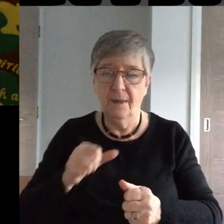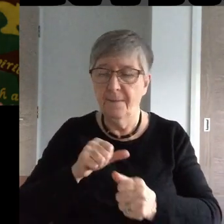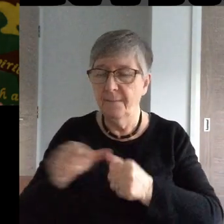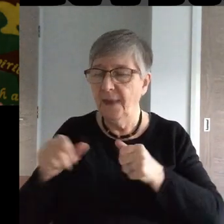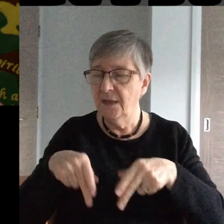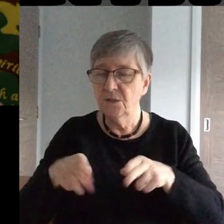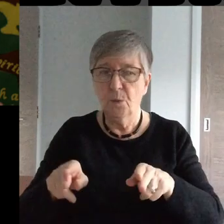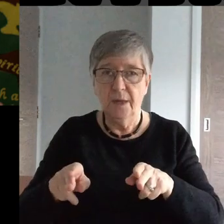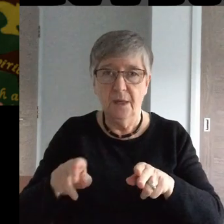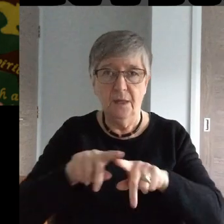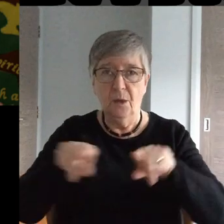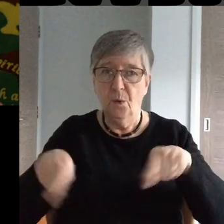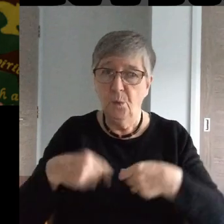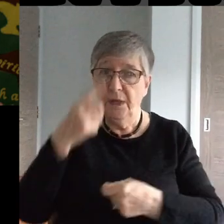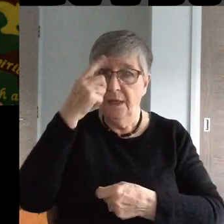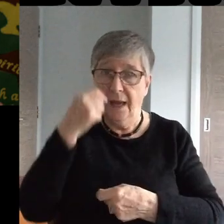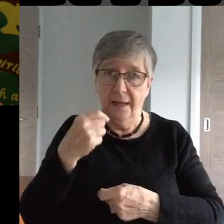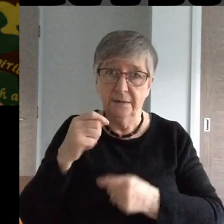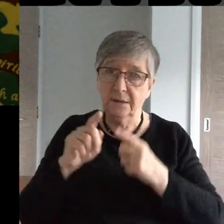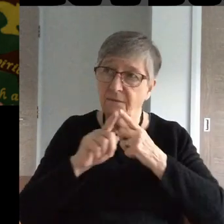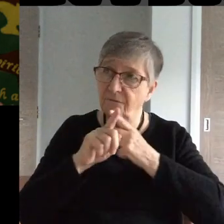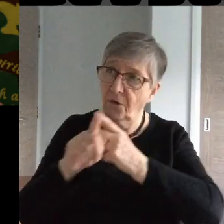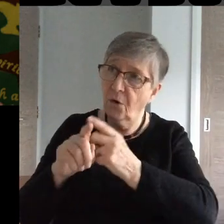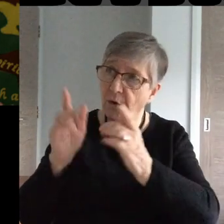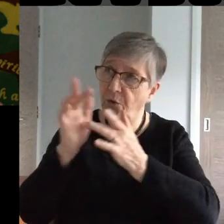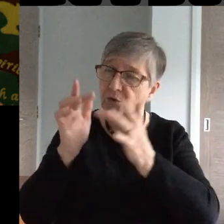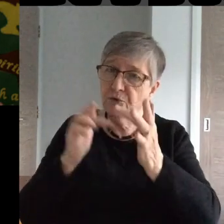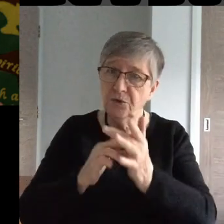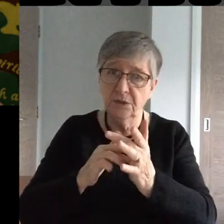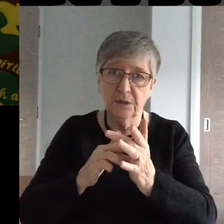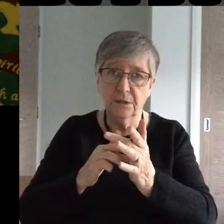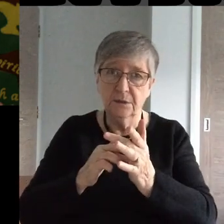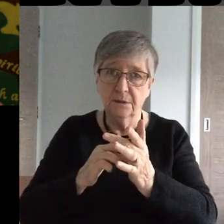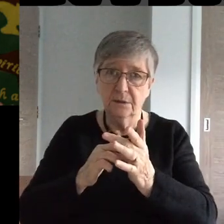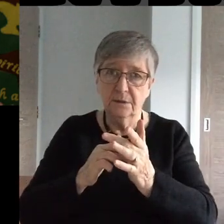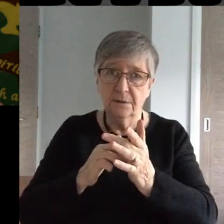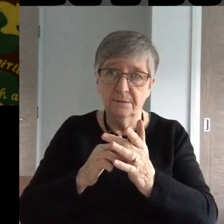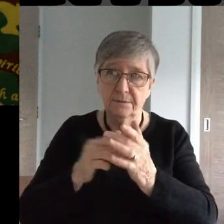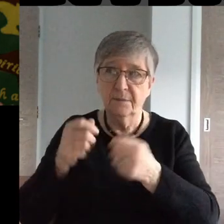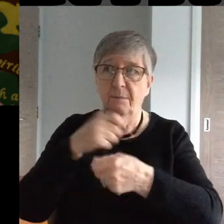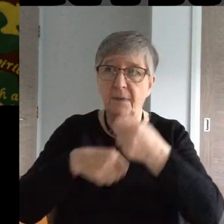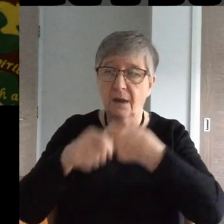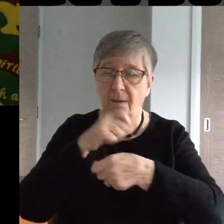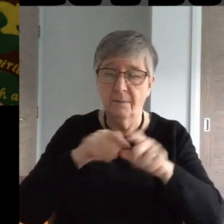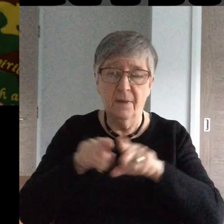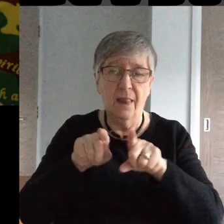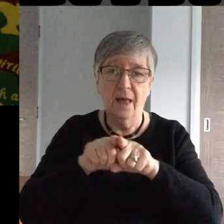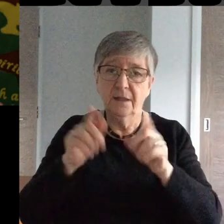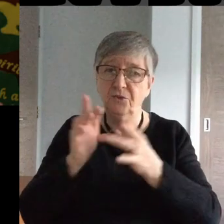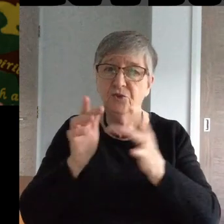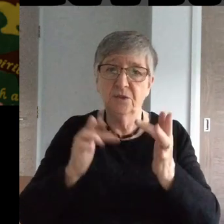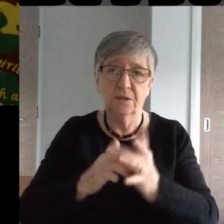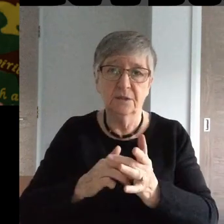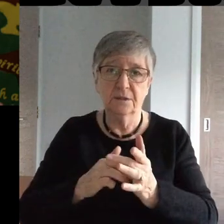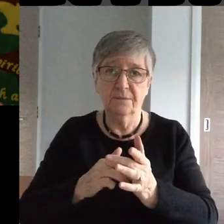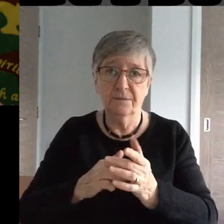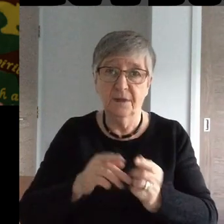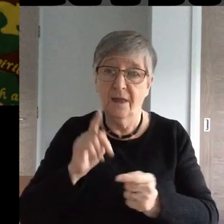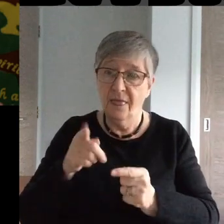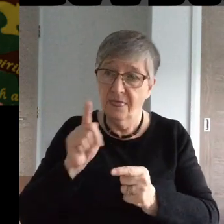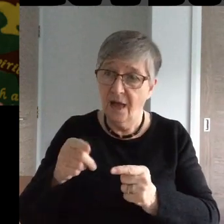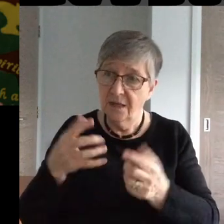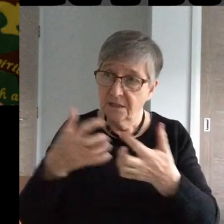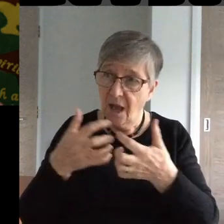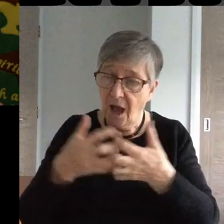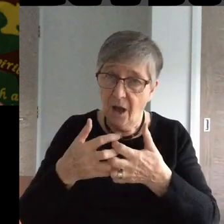The best way we can be the church of Jesus Christ is to be like Jesus Christ. That's the